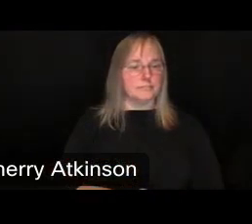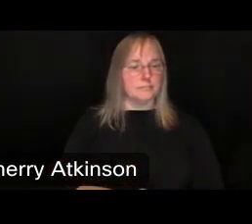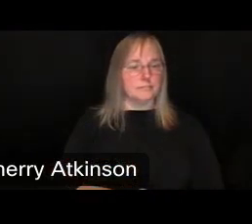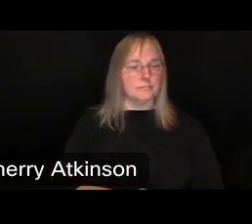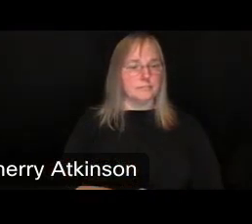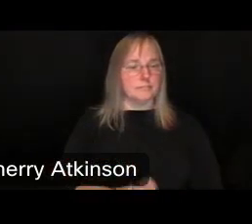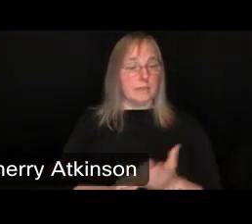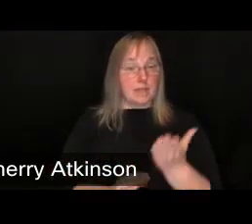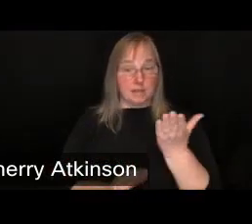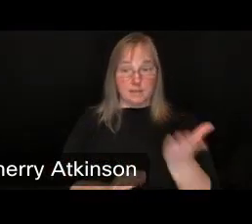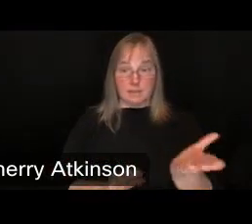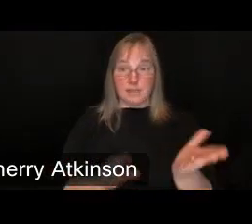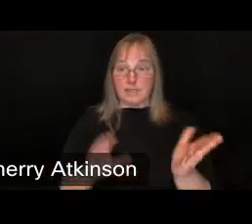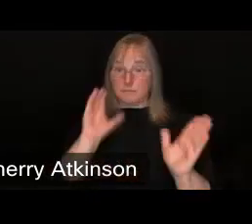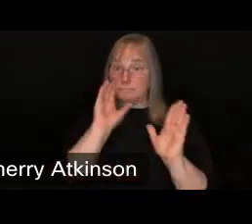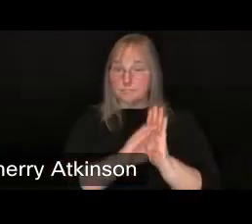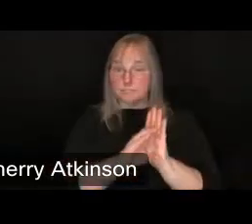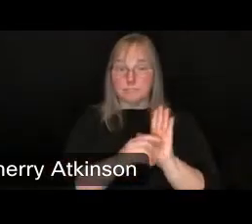And this one is